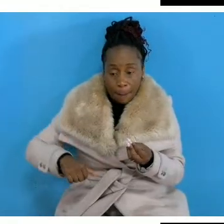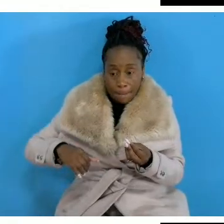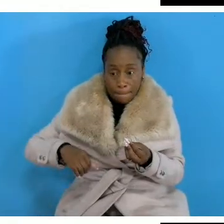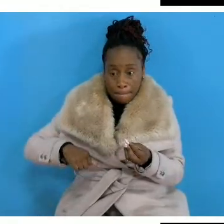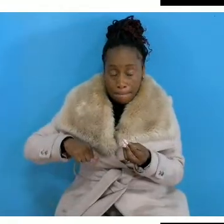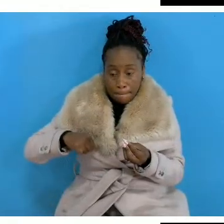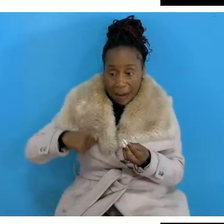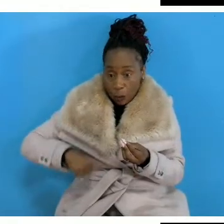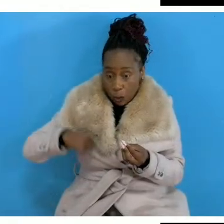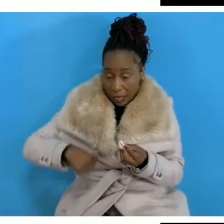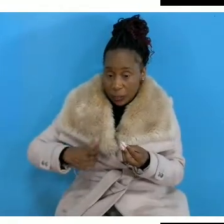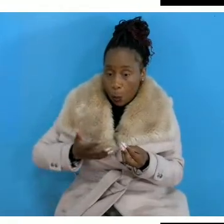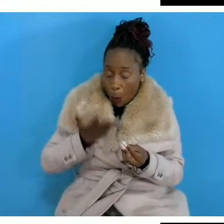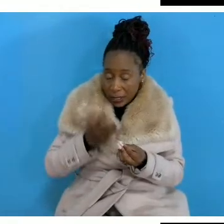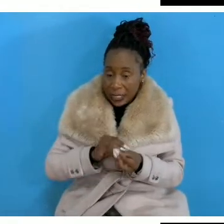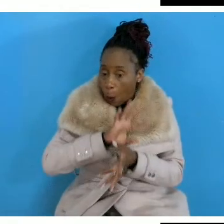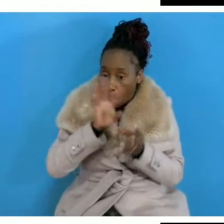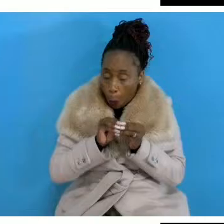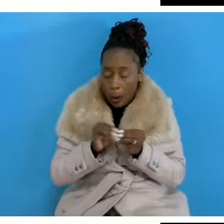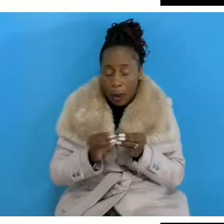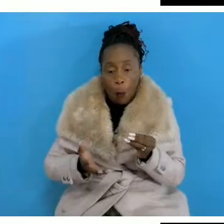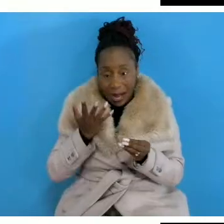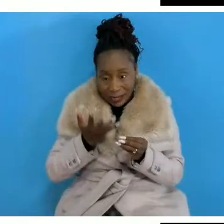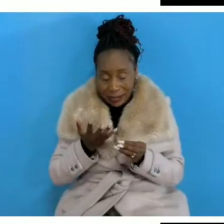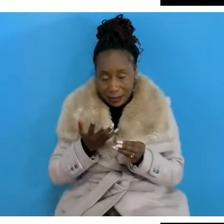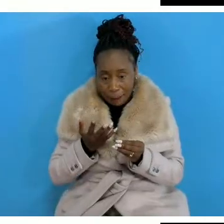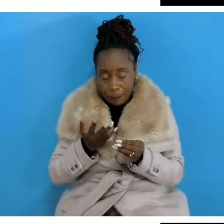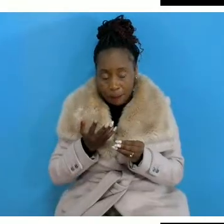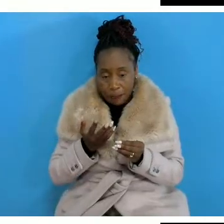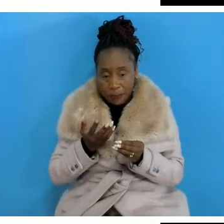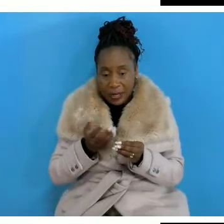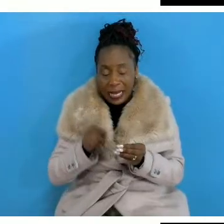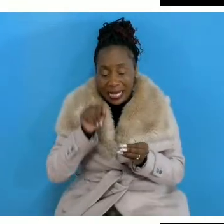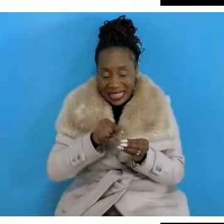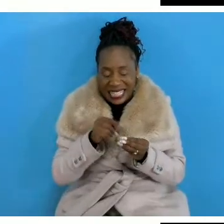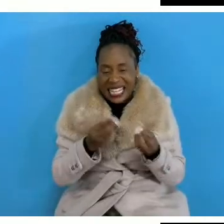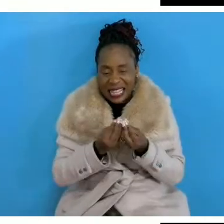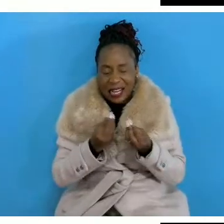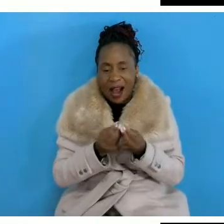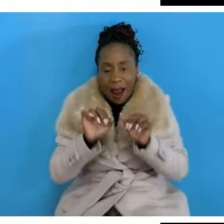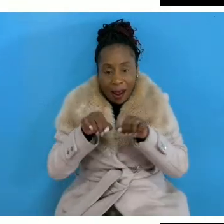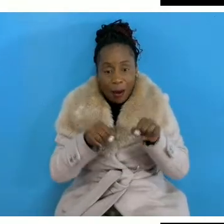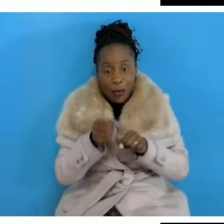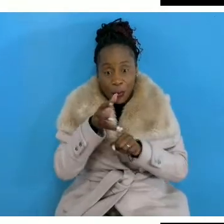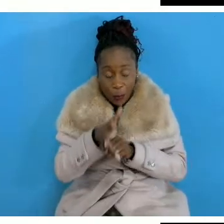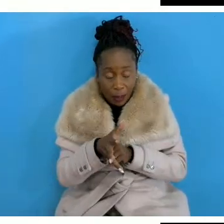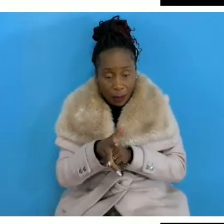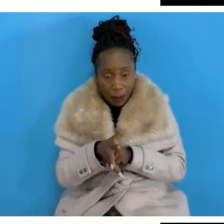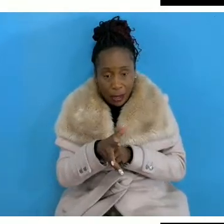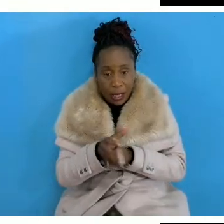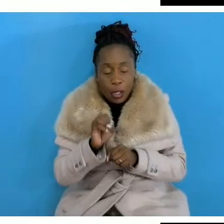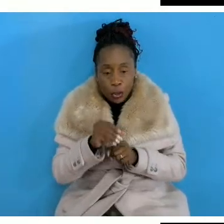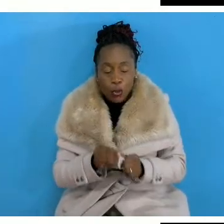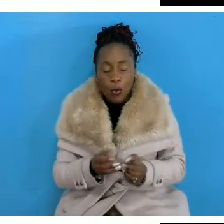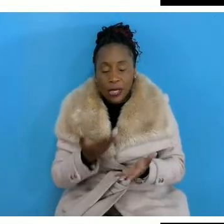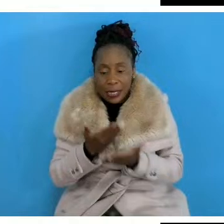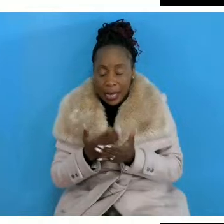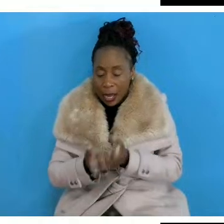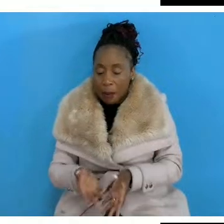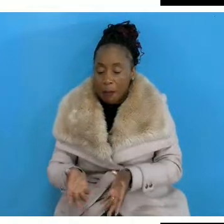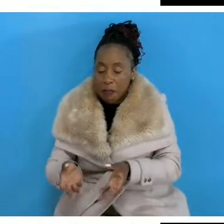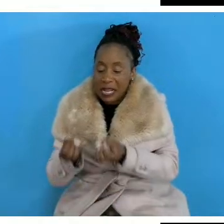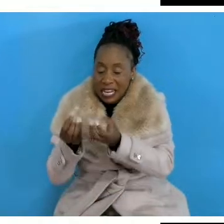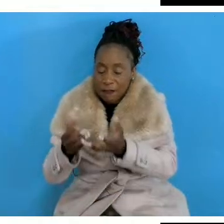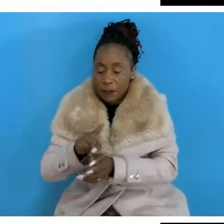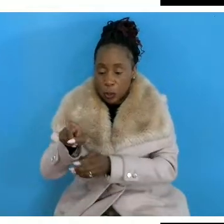and everyone wants, that process, and then from there, that thing, it should allow you so that we can grant the Township Enterprise Zone to you.